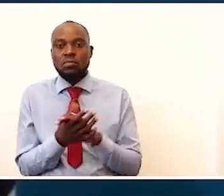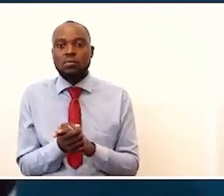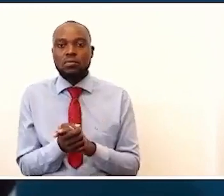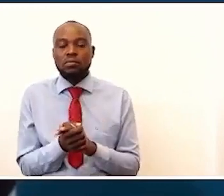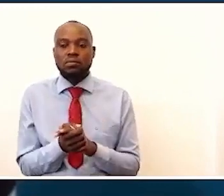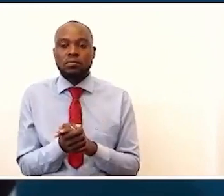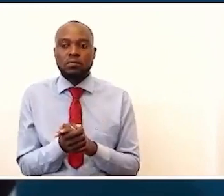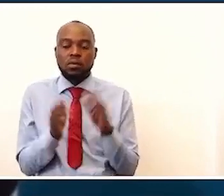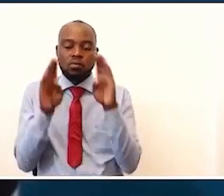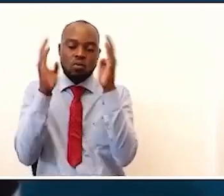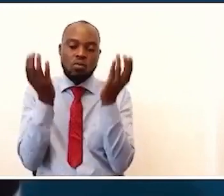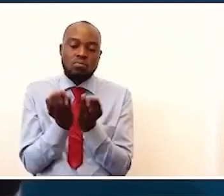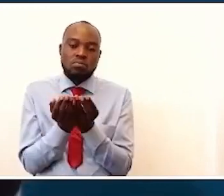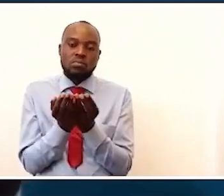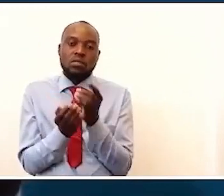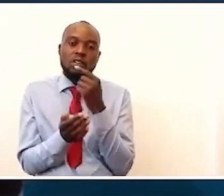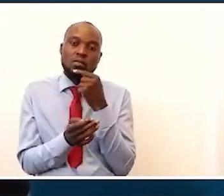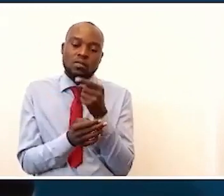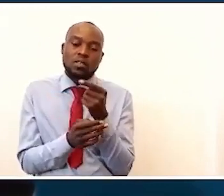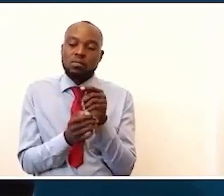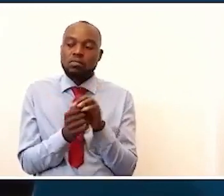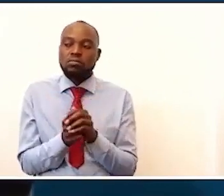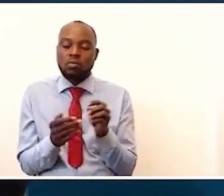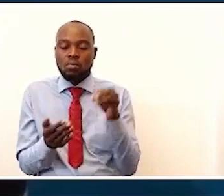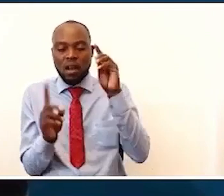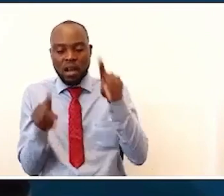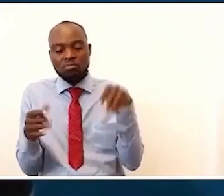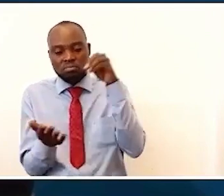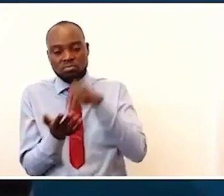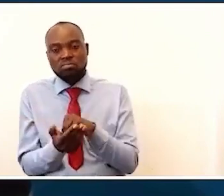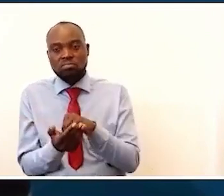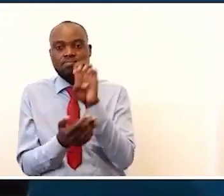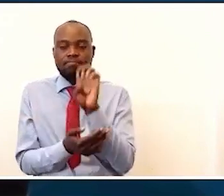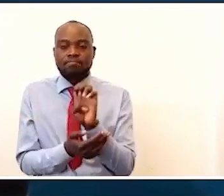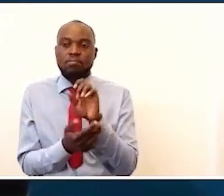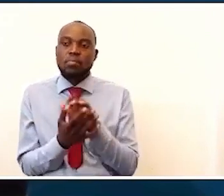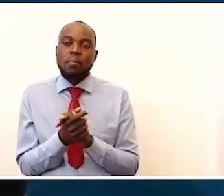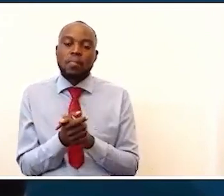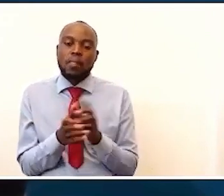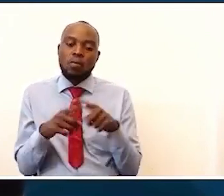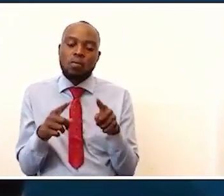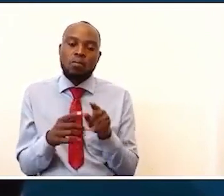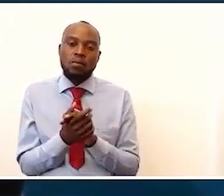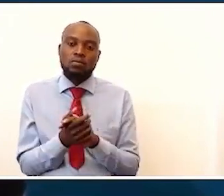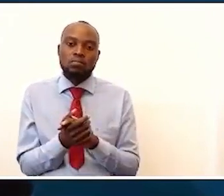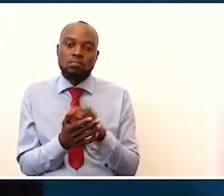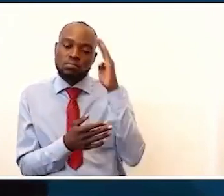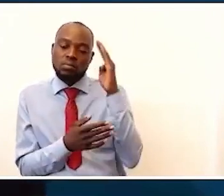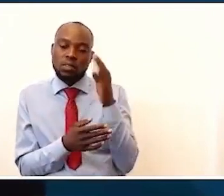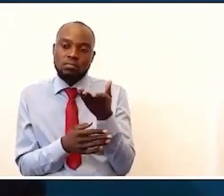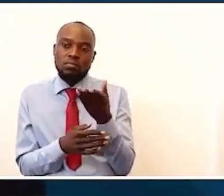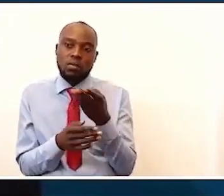continent. I've met really brilliant people, including the people in the room, and also the presenters. So I think the